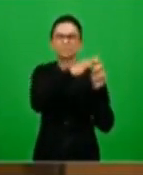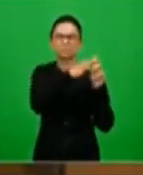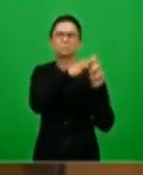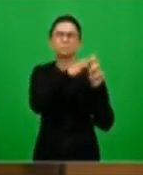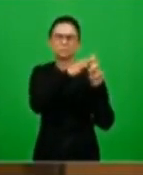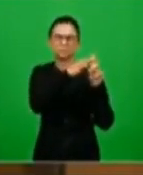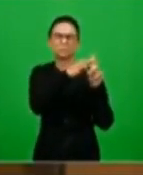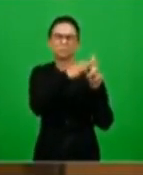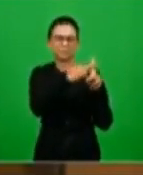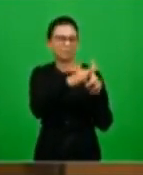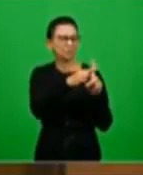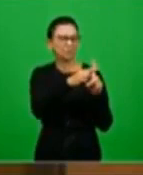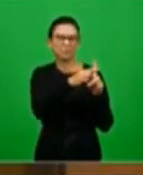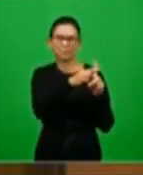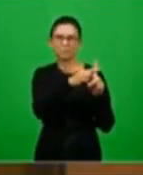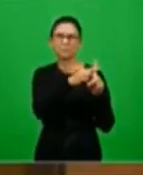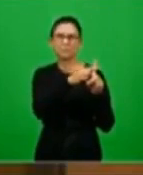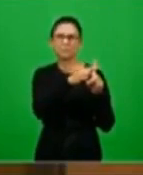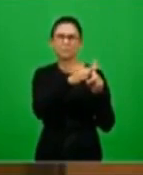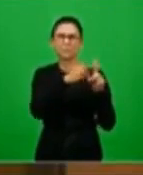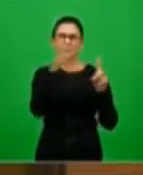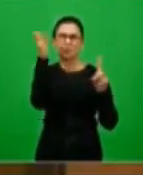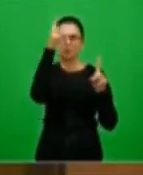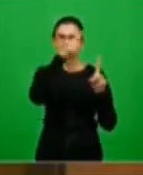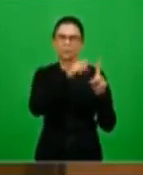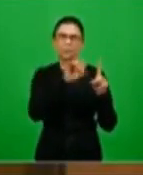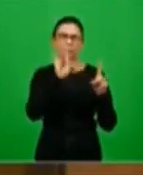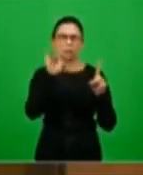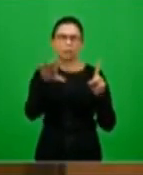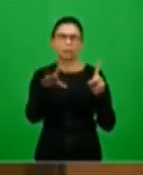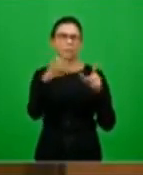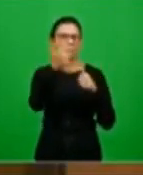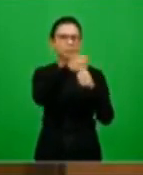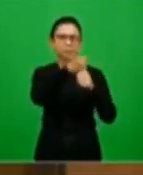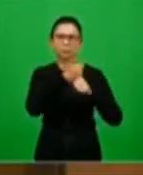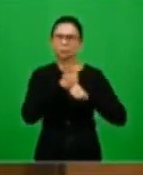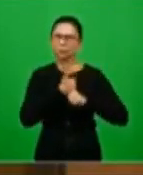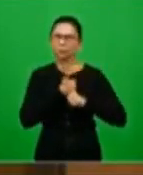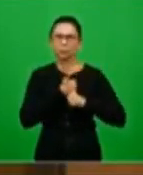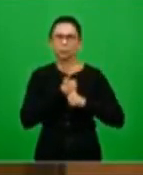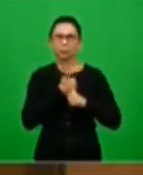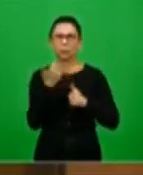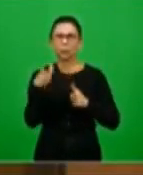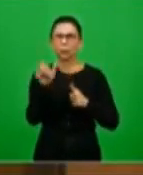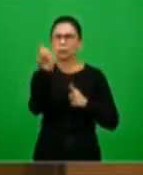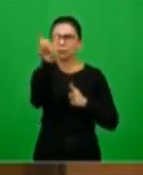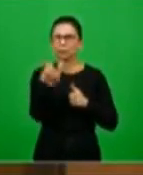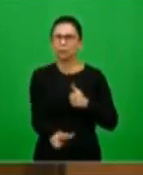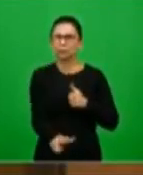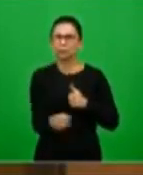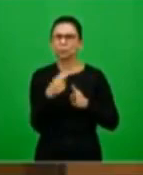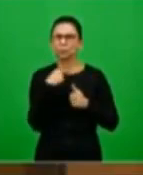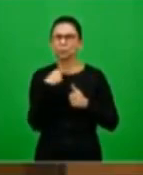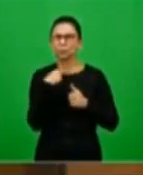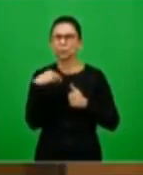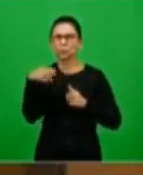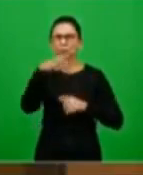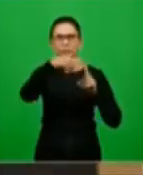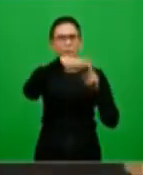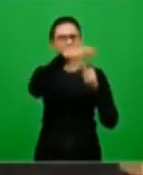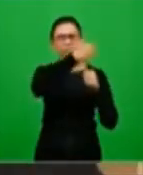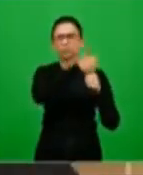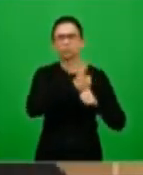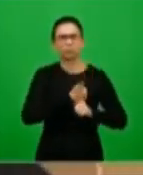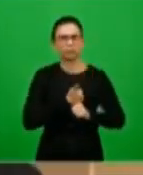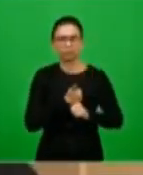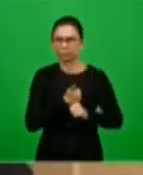a death that was a replacement death. He died in my place. He took the guilt that was mine. He became sin